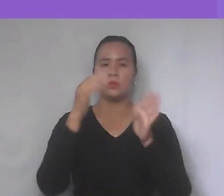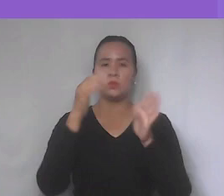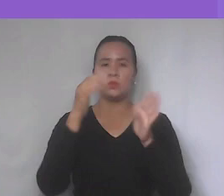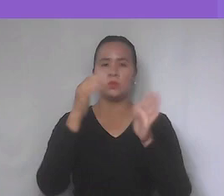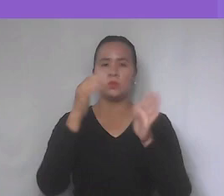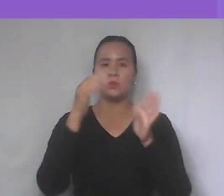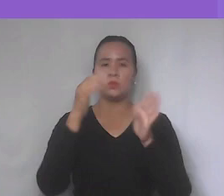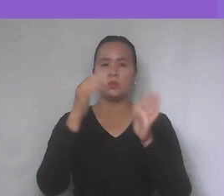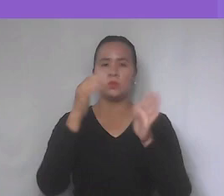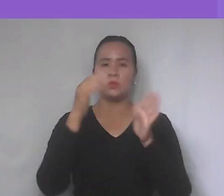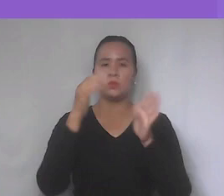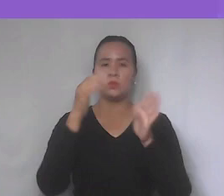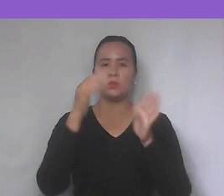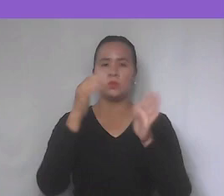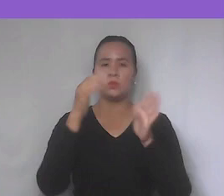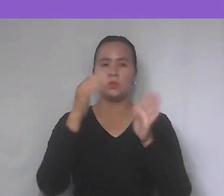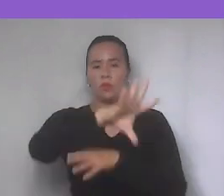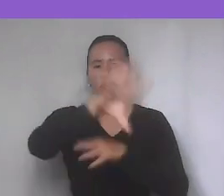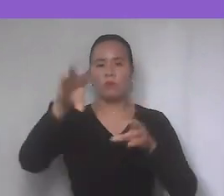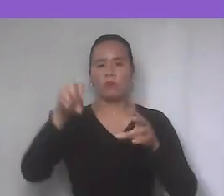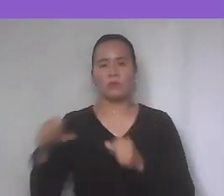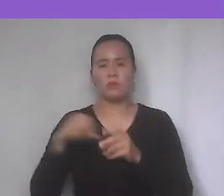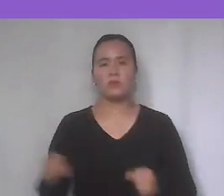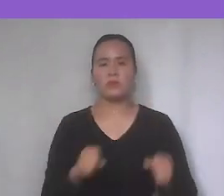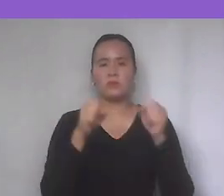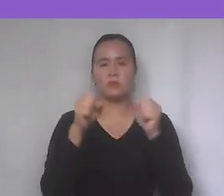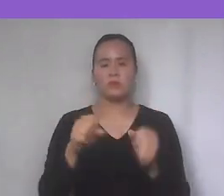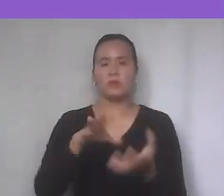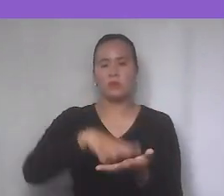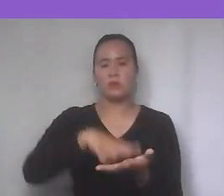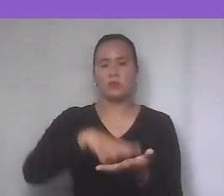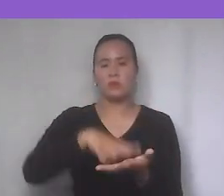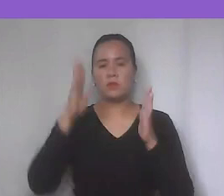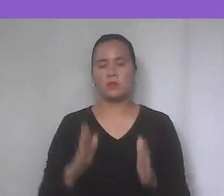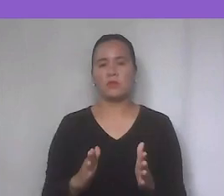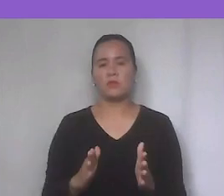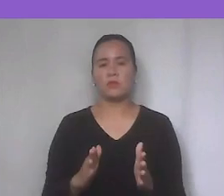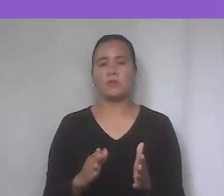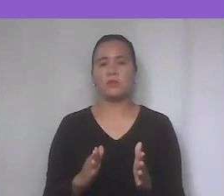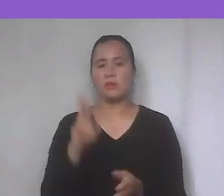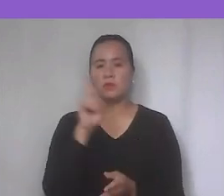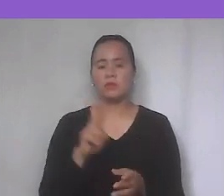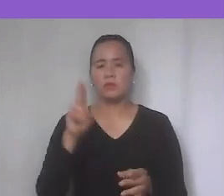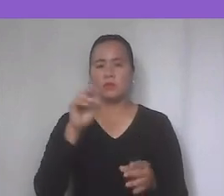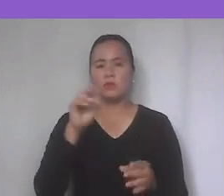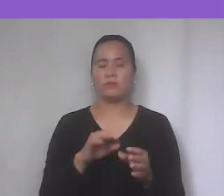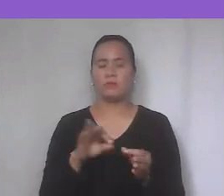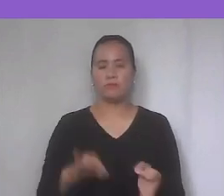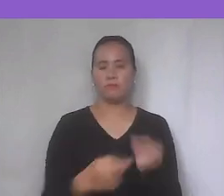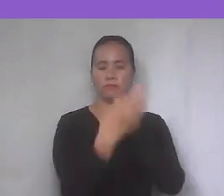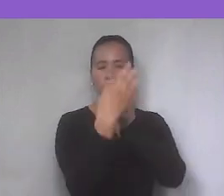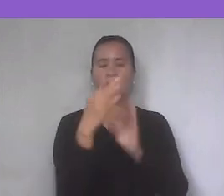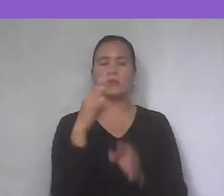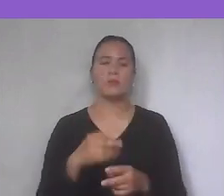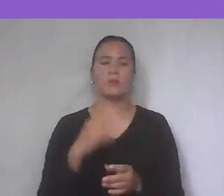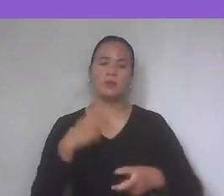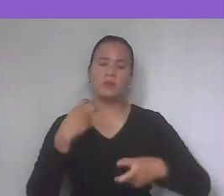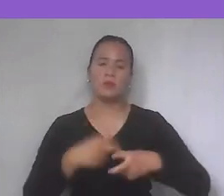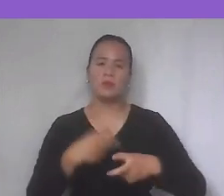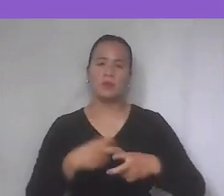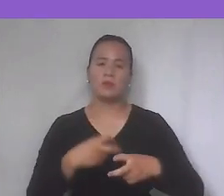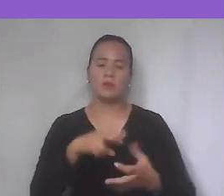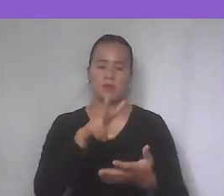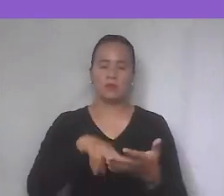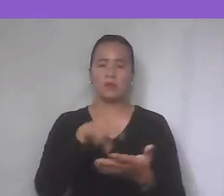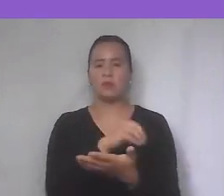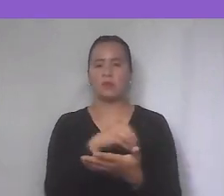cover strategies that learners can use when faced with challenges in reading and writing. Educators will be presented with